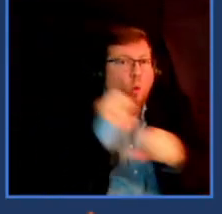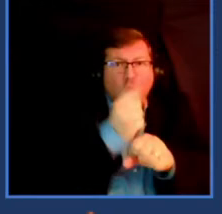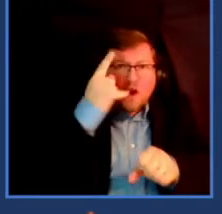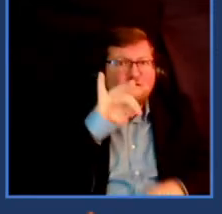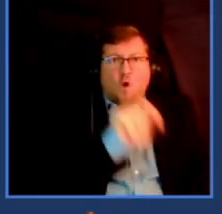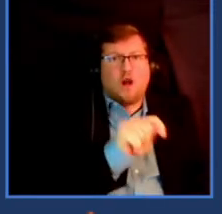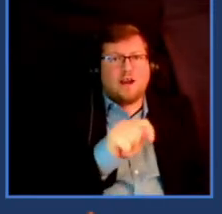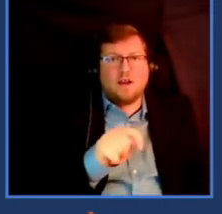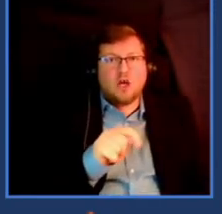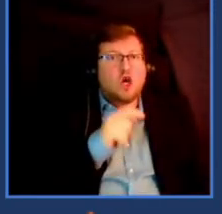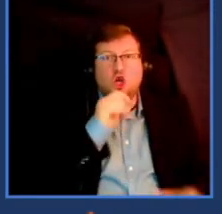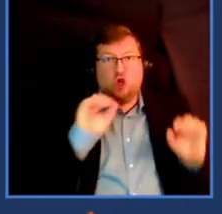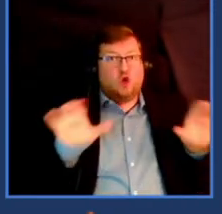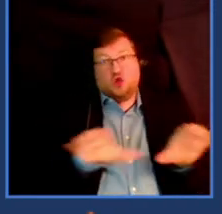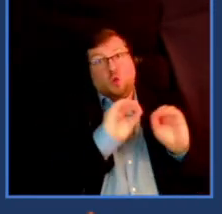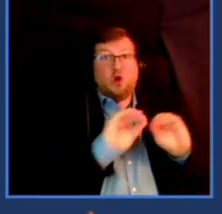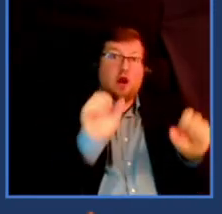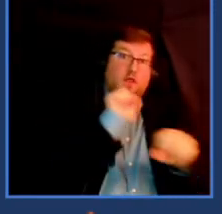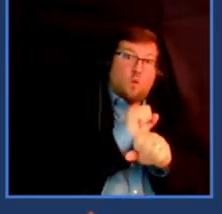Look,